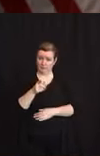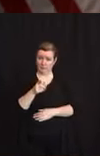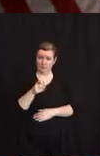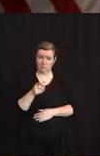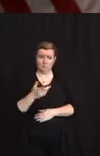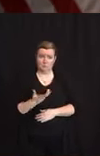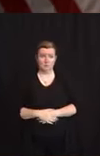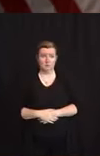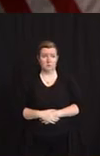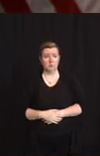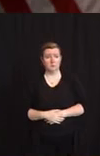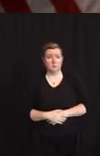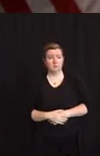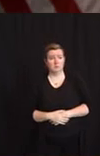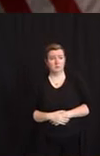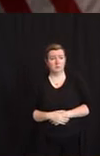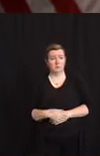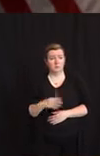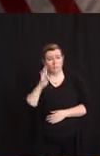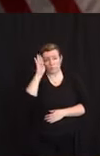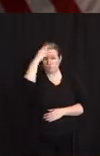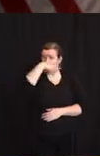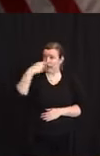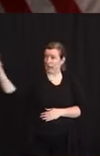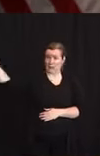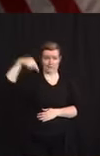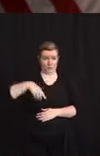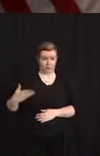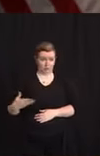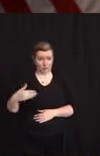flies here in October, will you give him a hug?